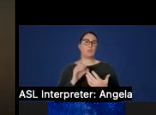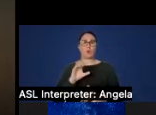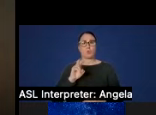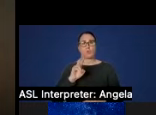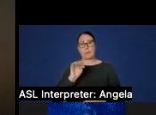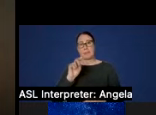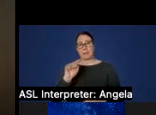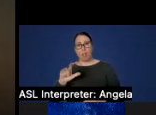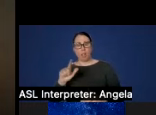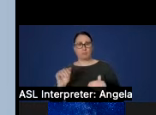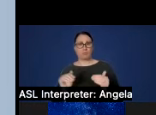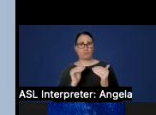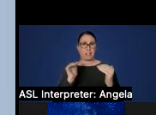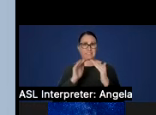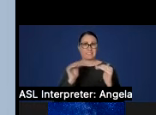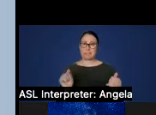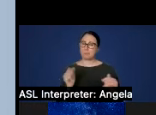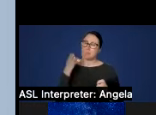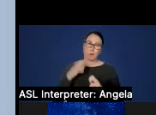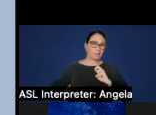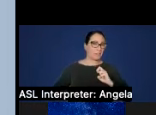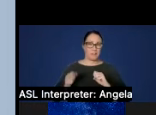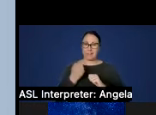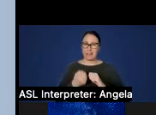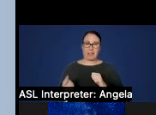more difficult than anyone can imagine.